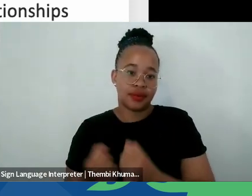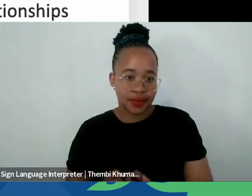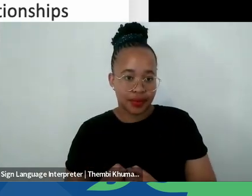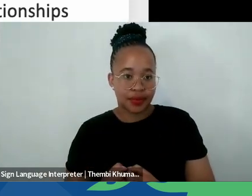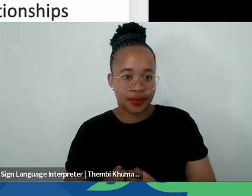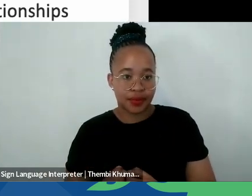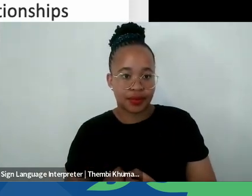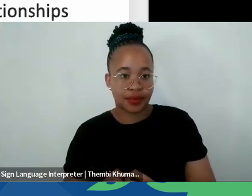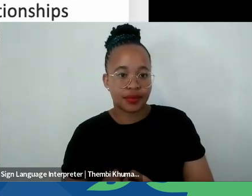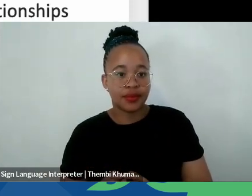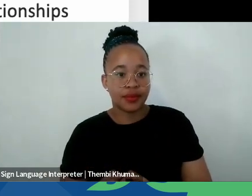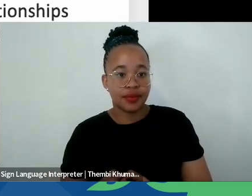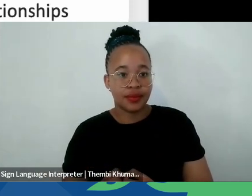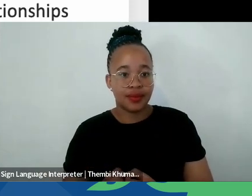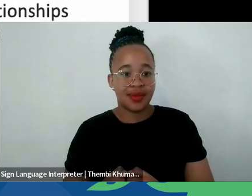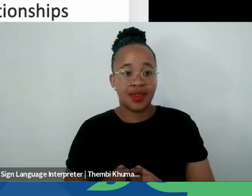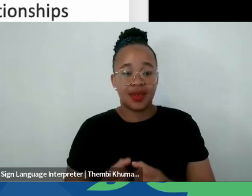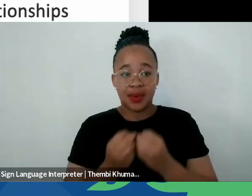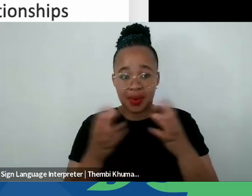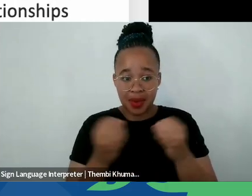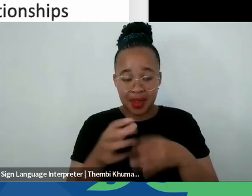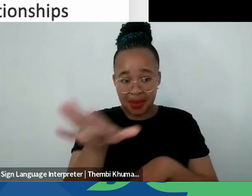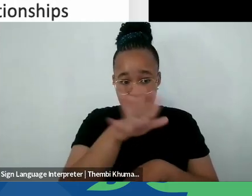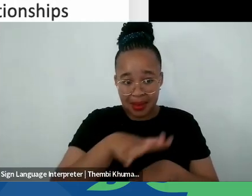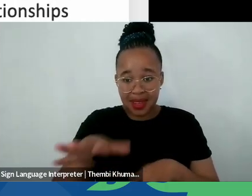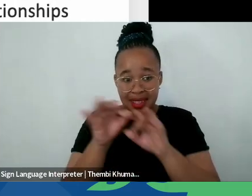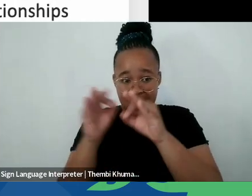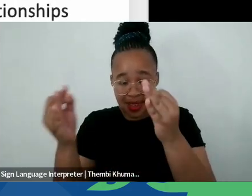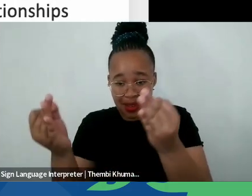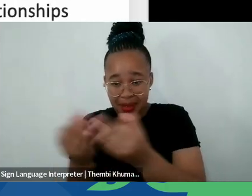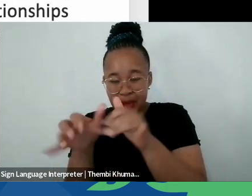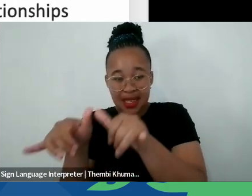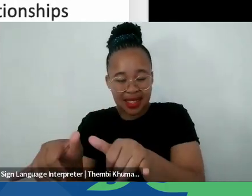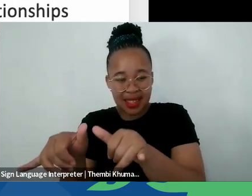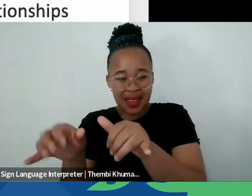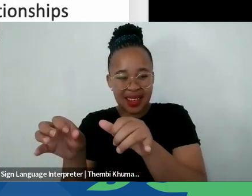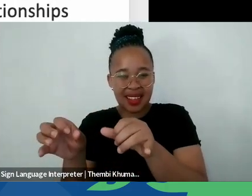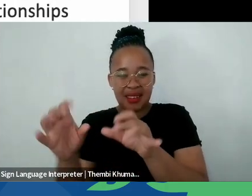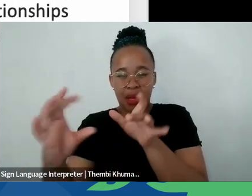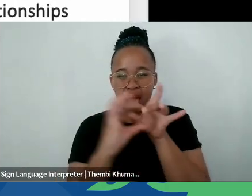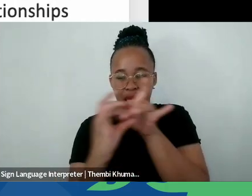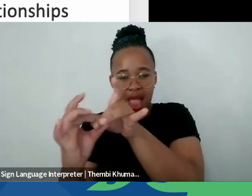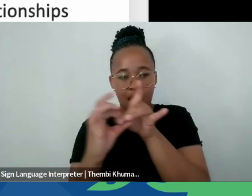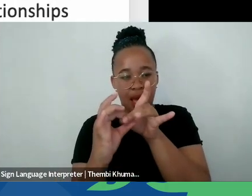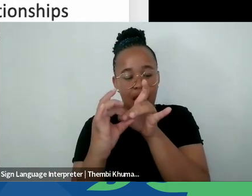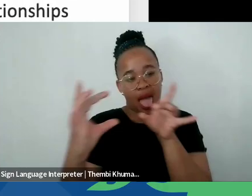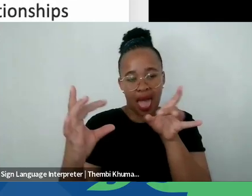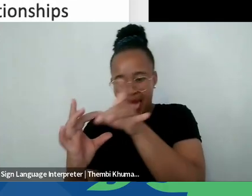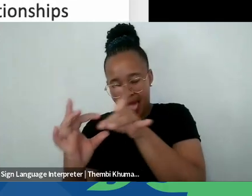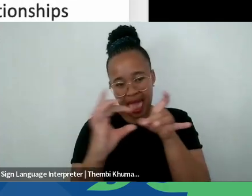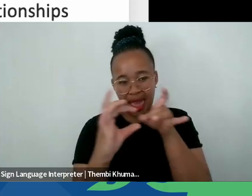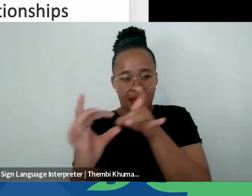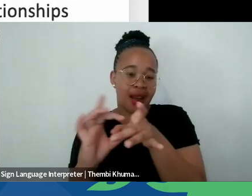marked by very, very toxic relationships. The clients had very little commitment